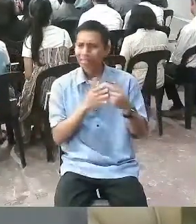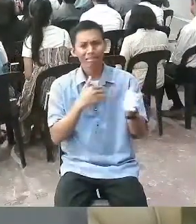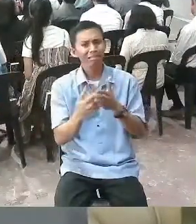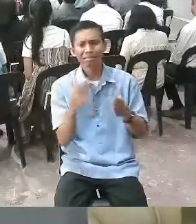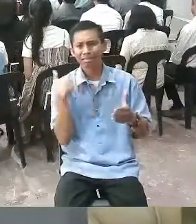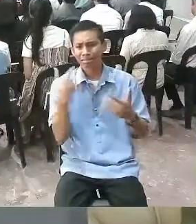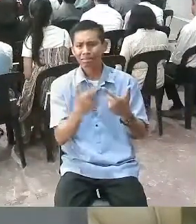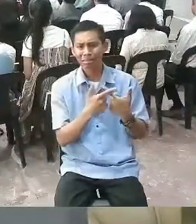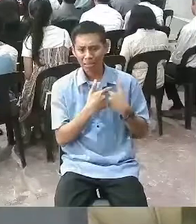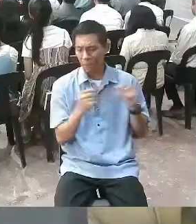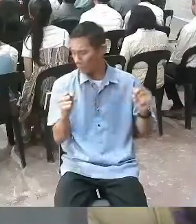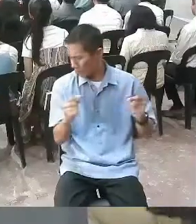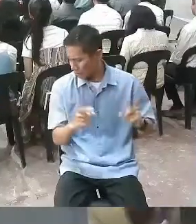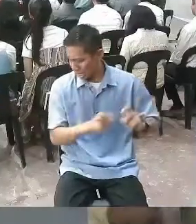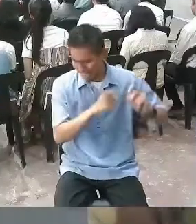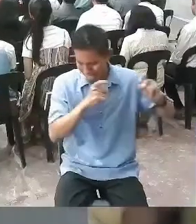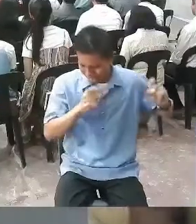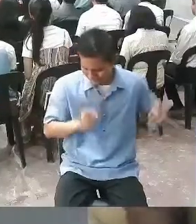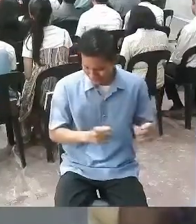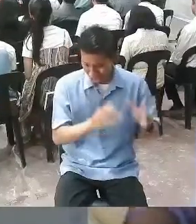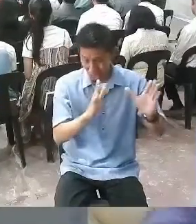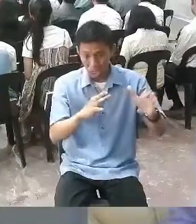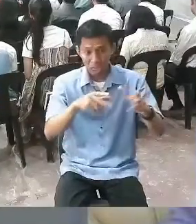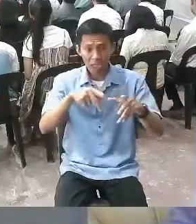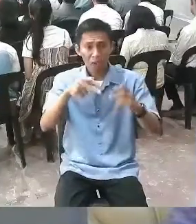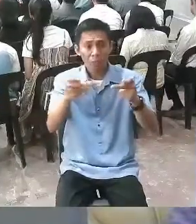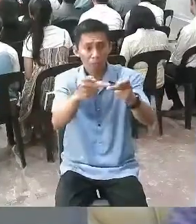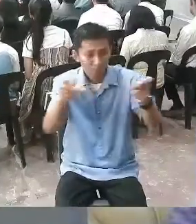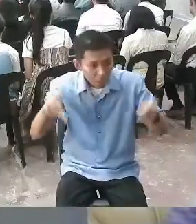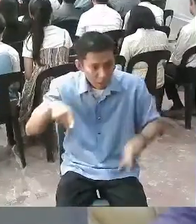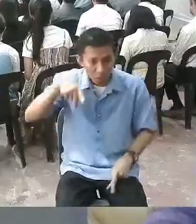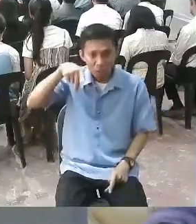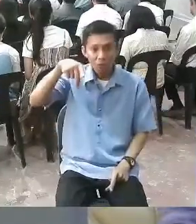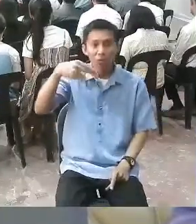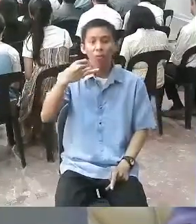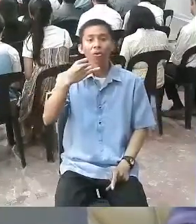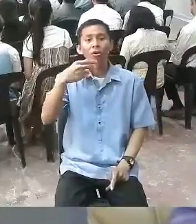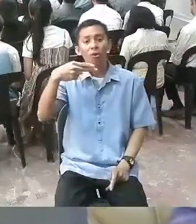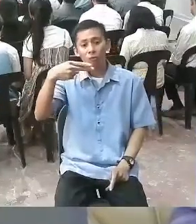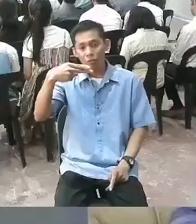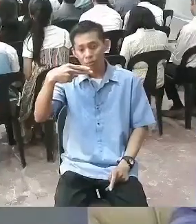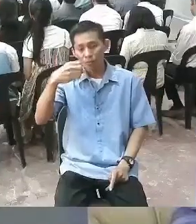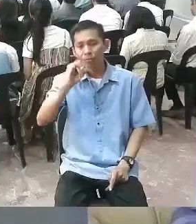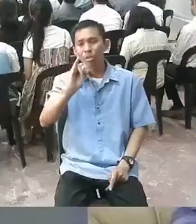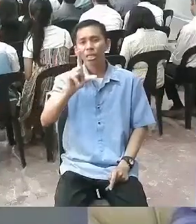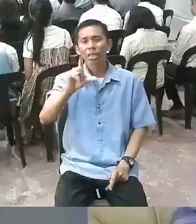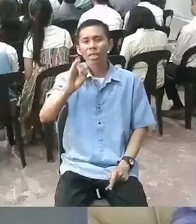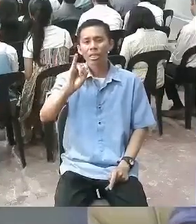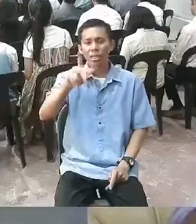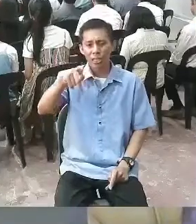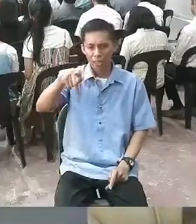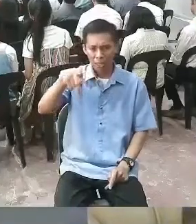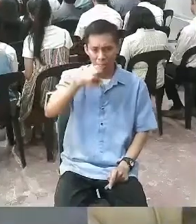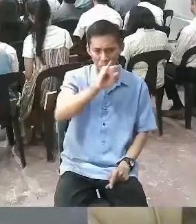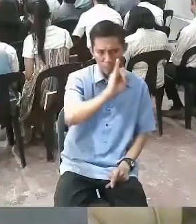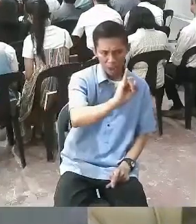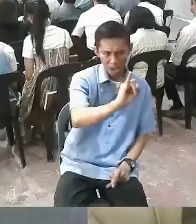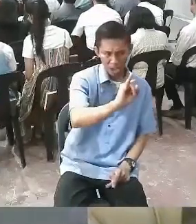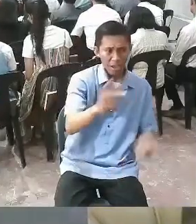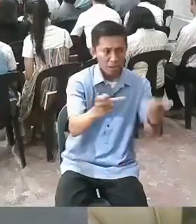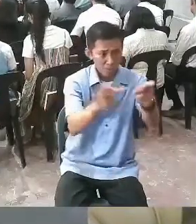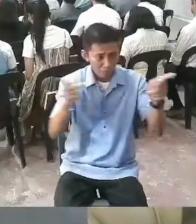the sinners in Philippi or to the sinners in Ephesus.